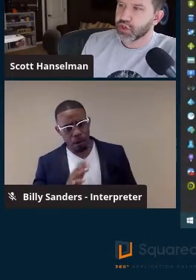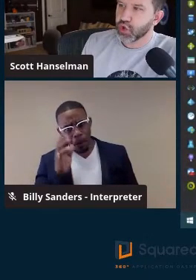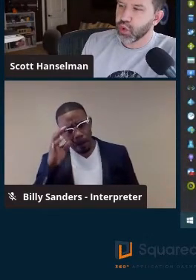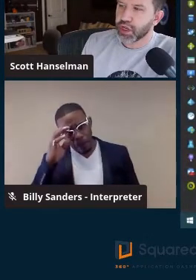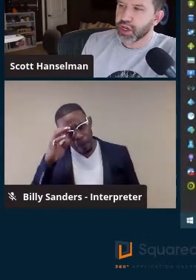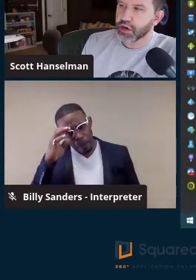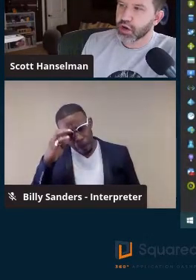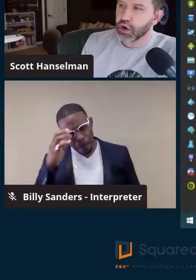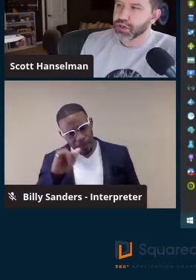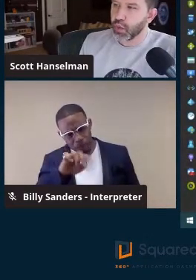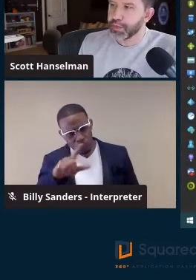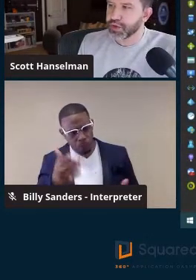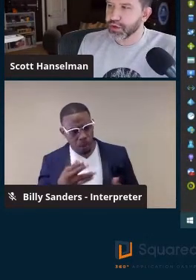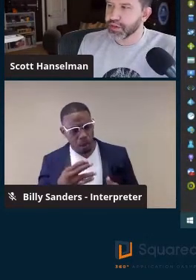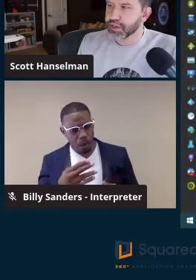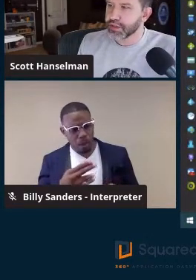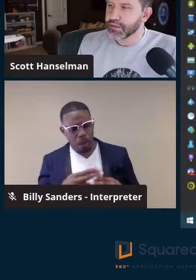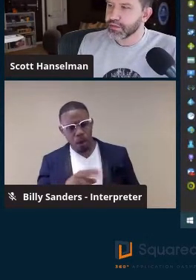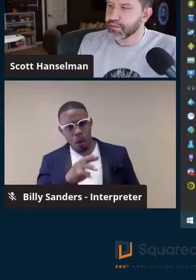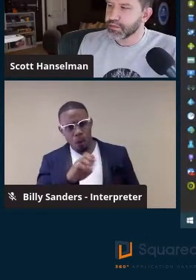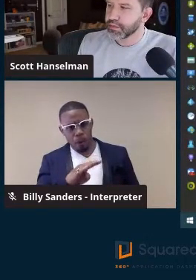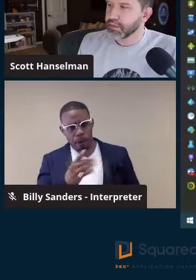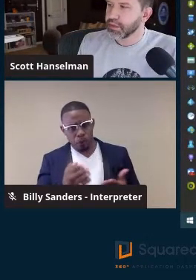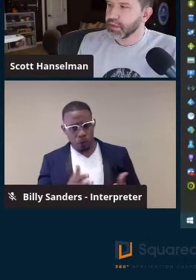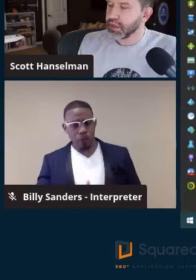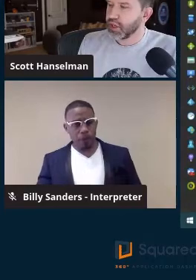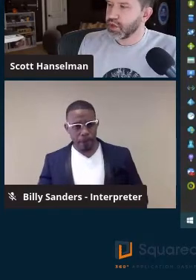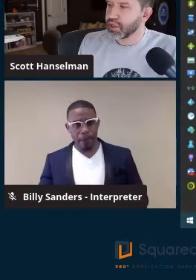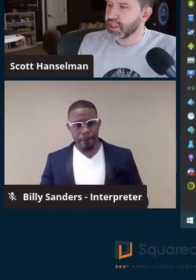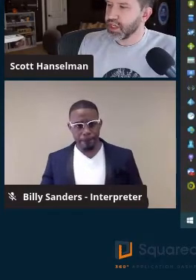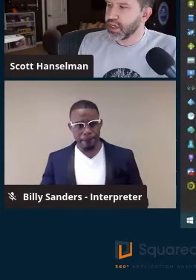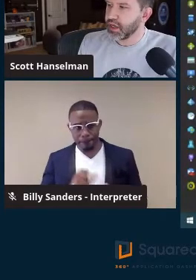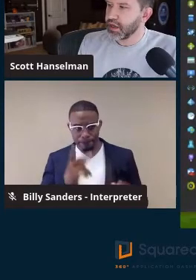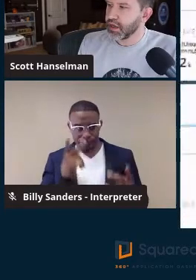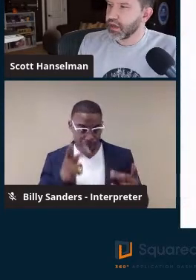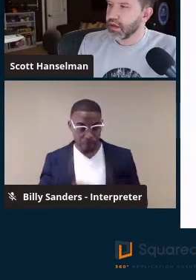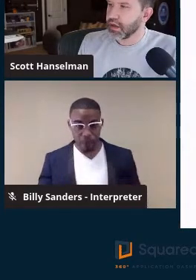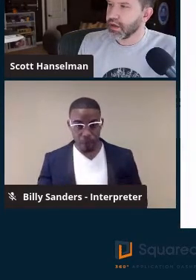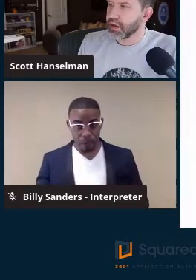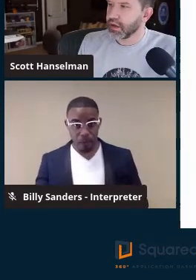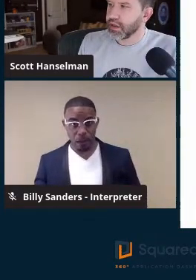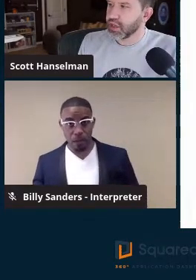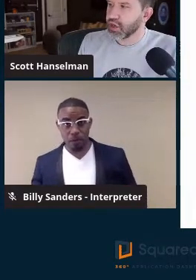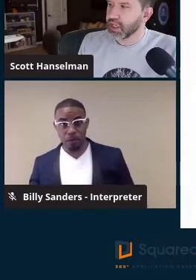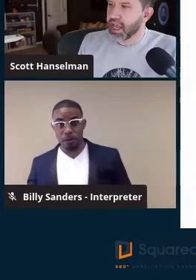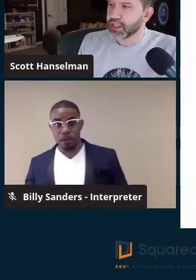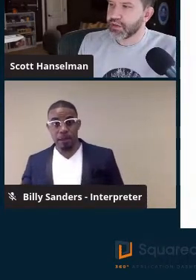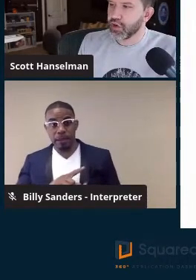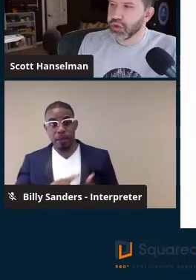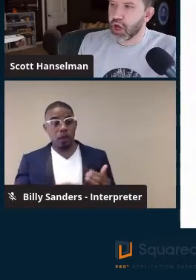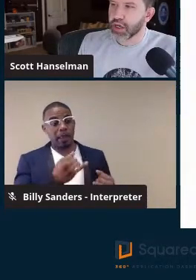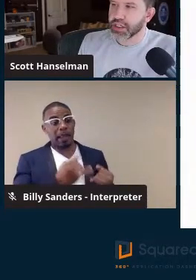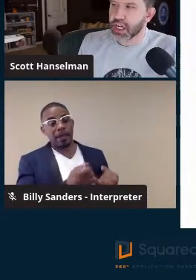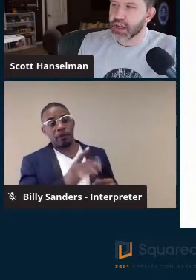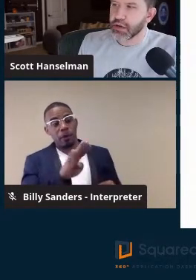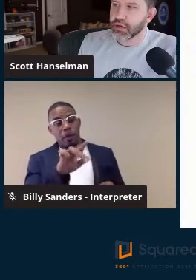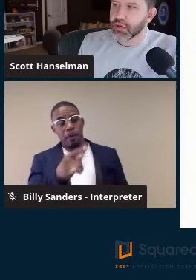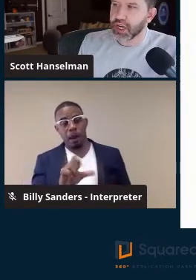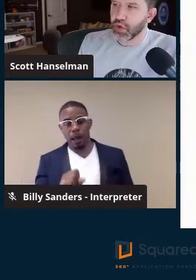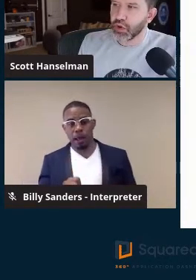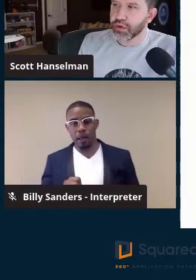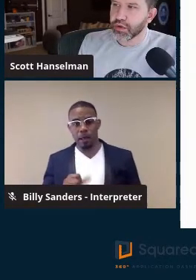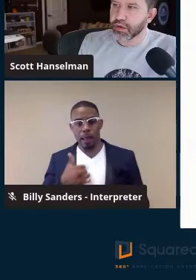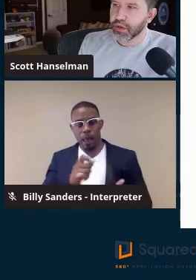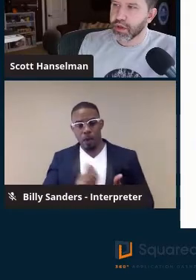This tool here calls a web service, and you can see these are the last few blogs that